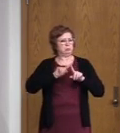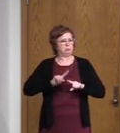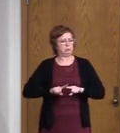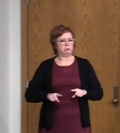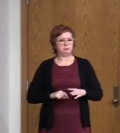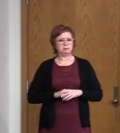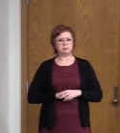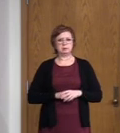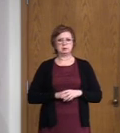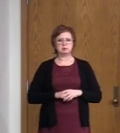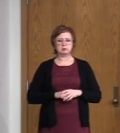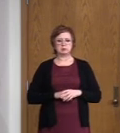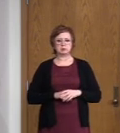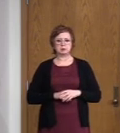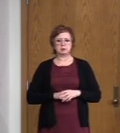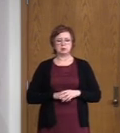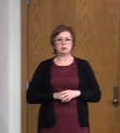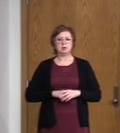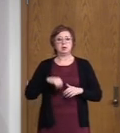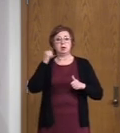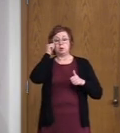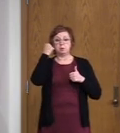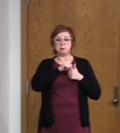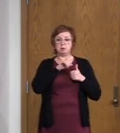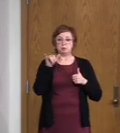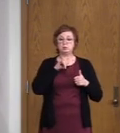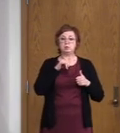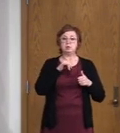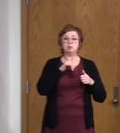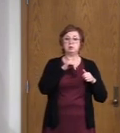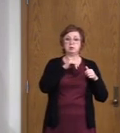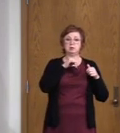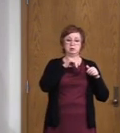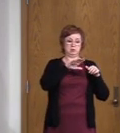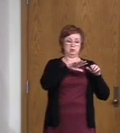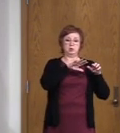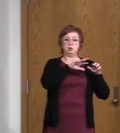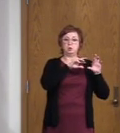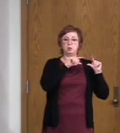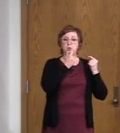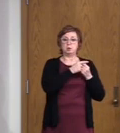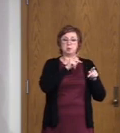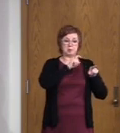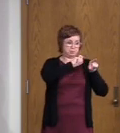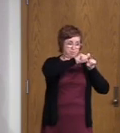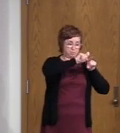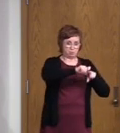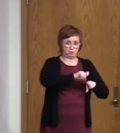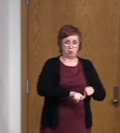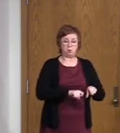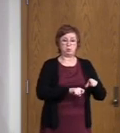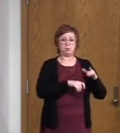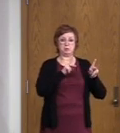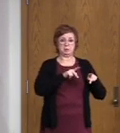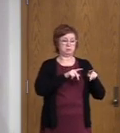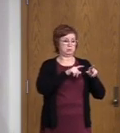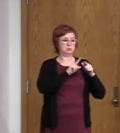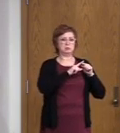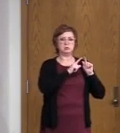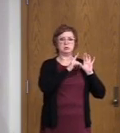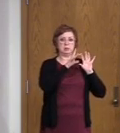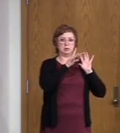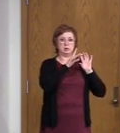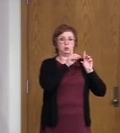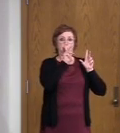took contact tracing from a historical way of doing business that was primarily responsible for a clinical individual, primary health care nurse to perform